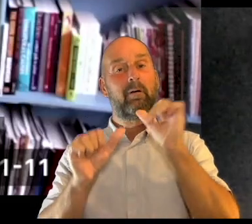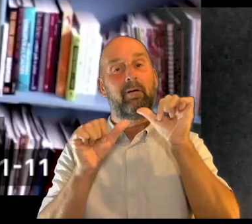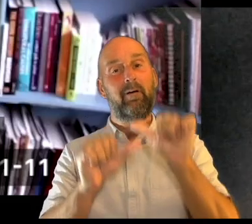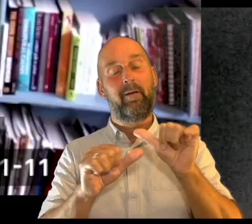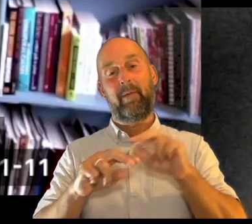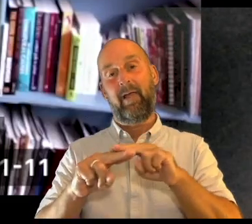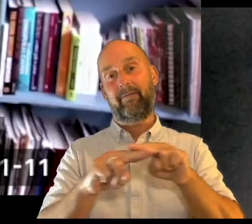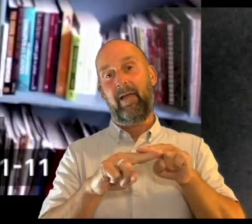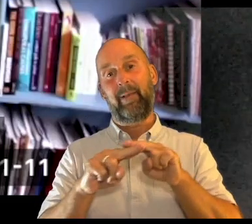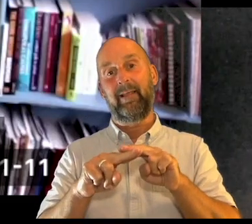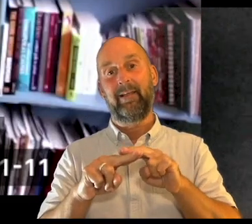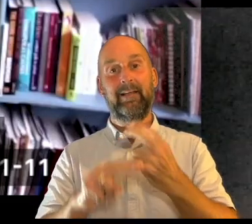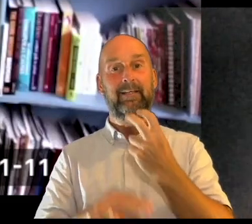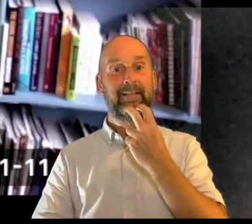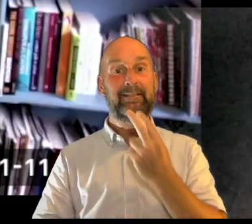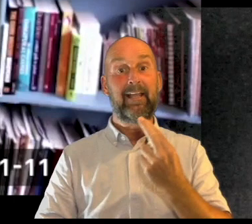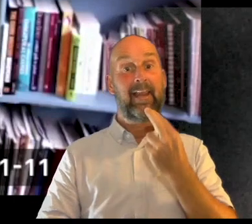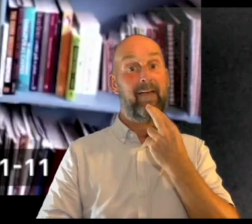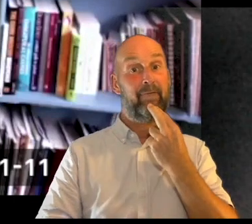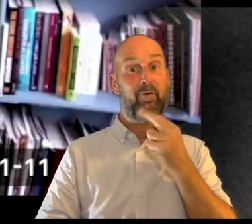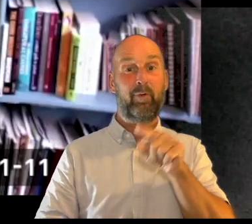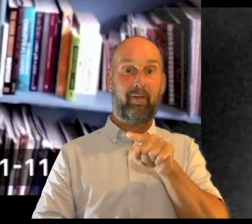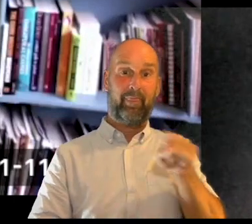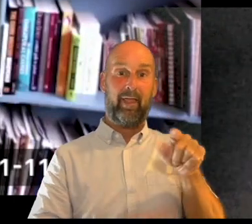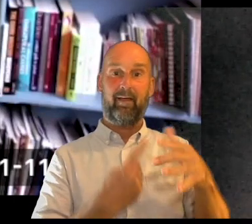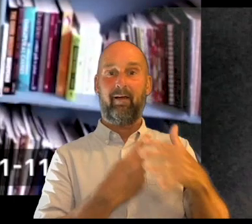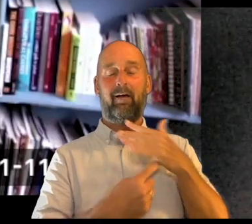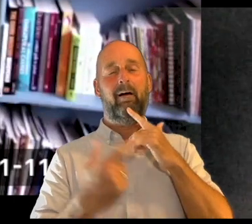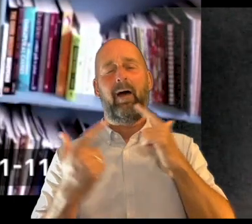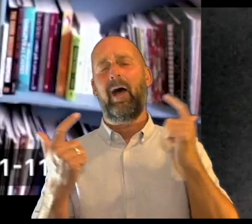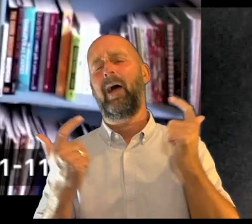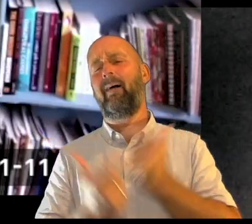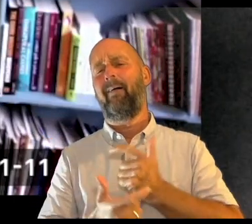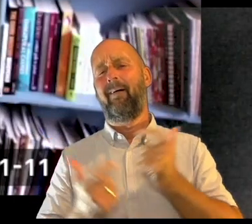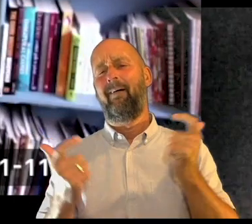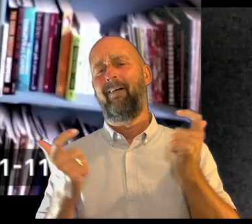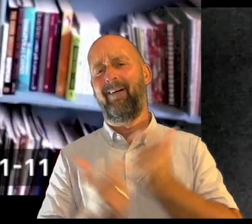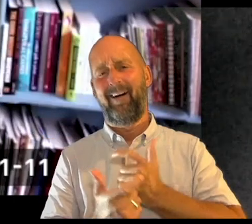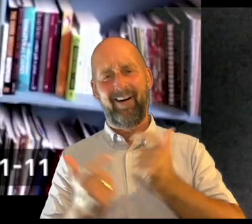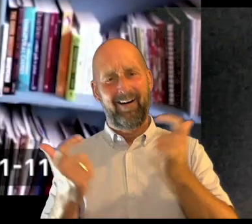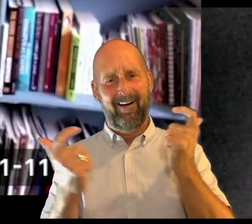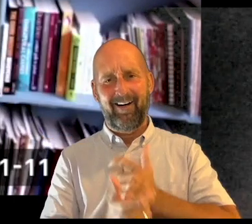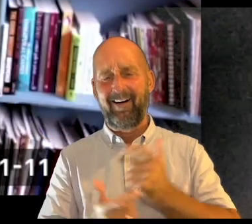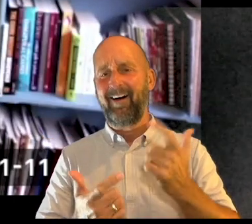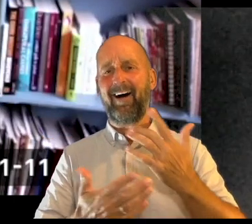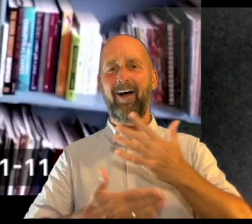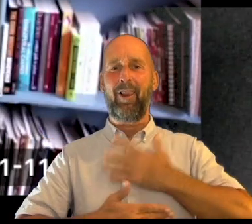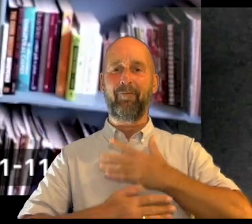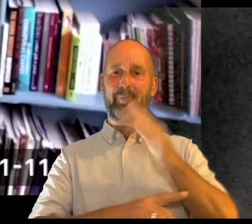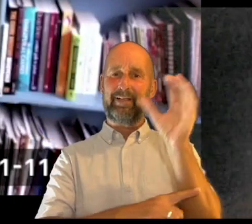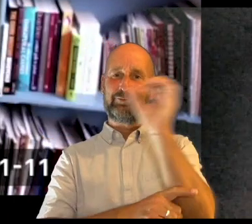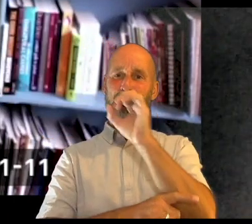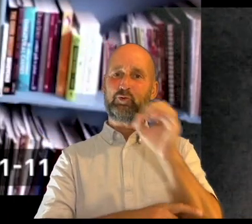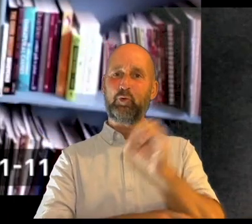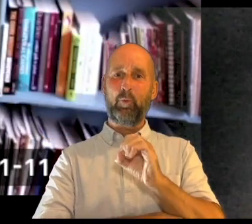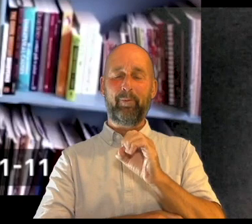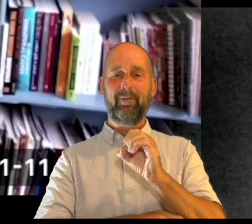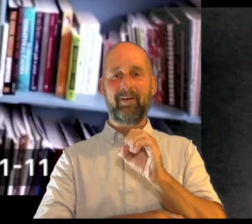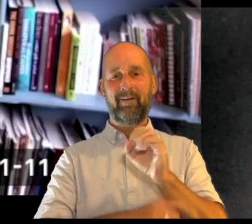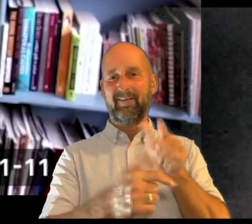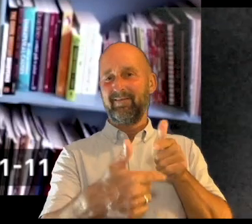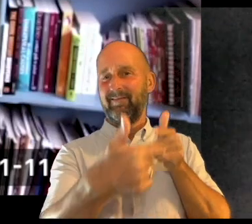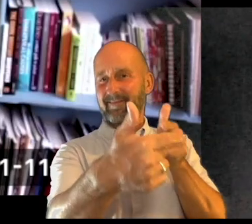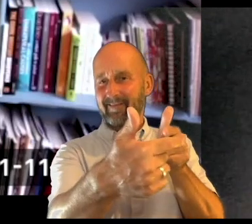family. My niece and my nephew, they make me laugh hysterically, and I've loved being able to Zoom with them frequently